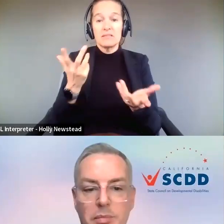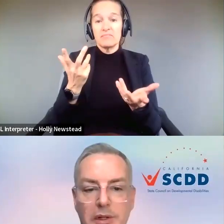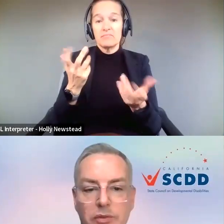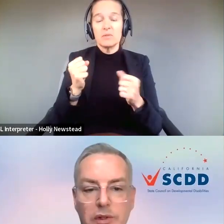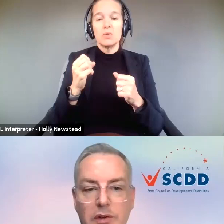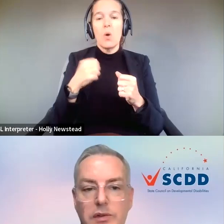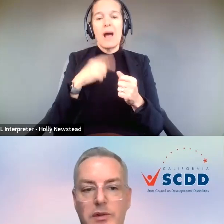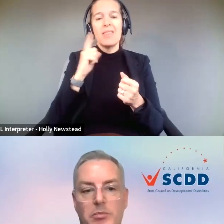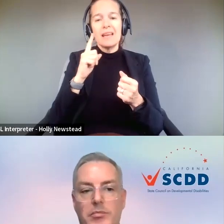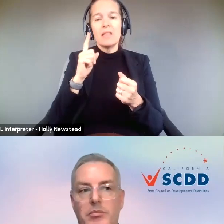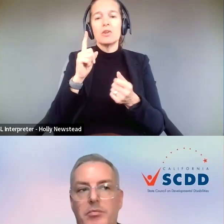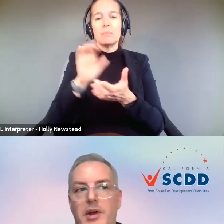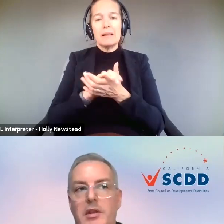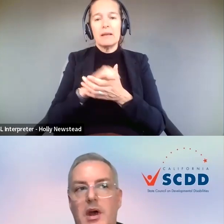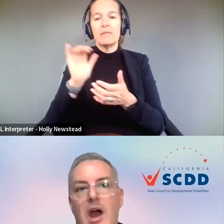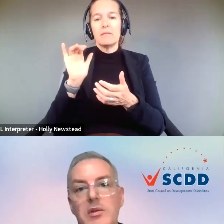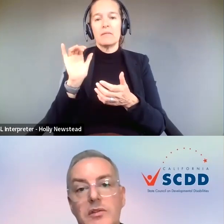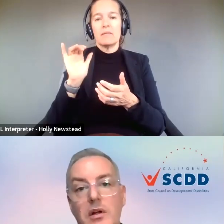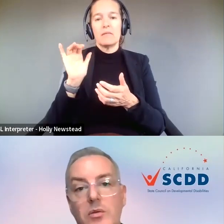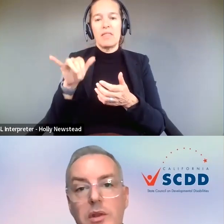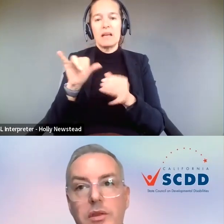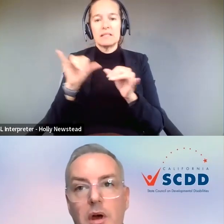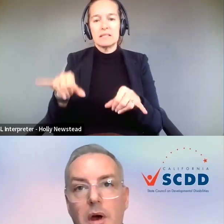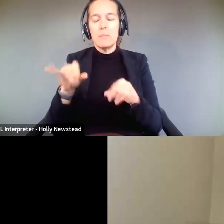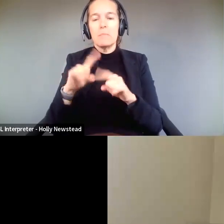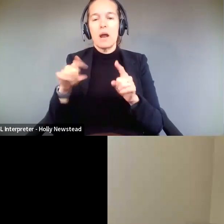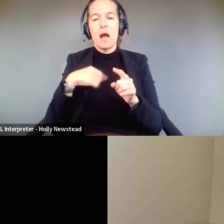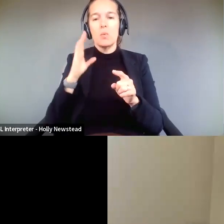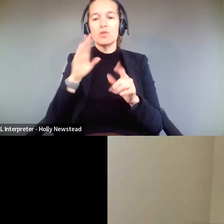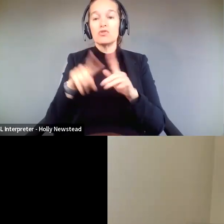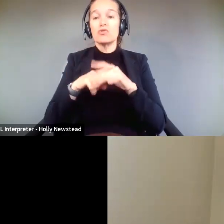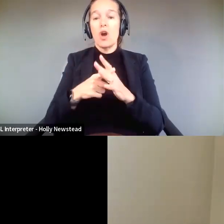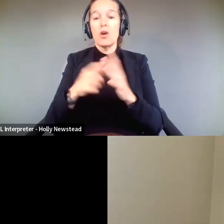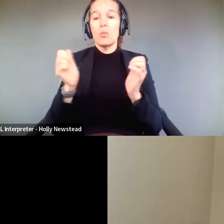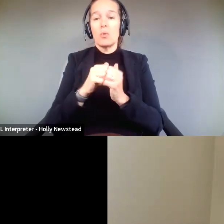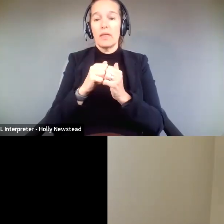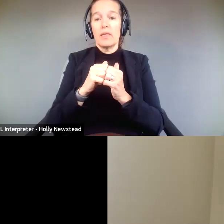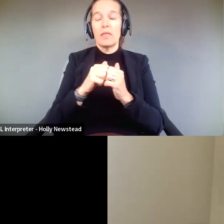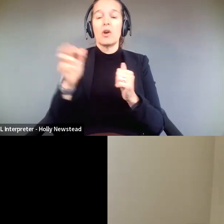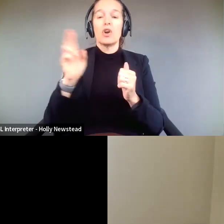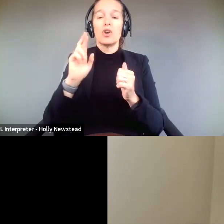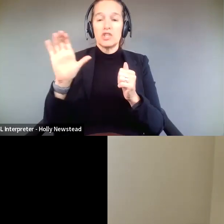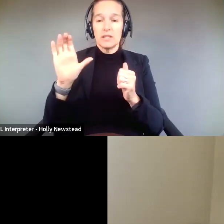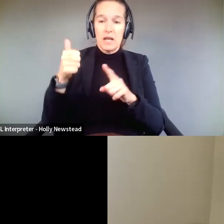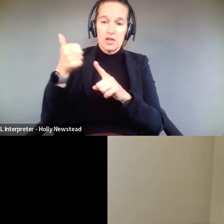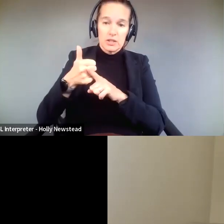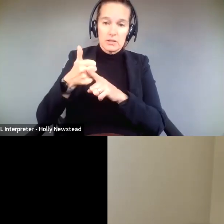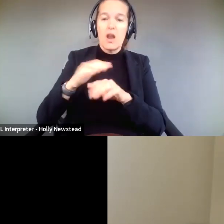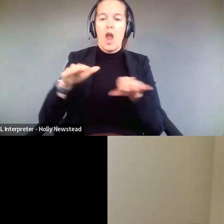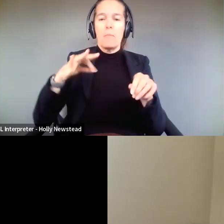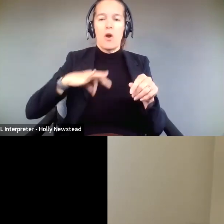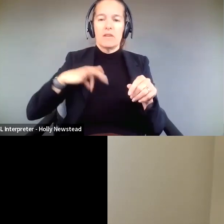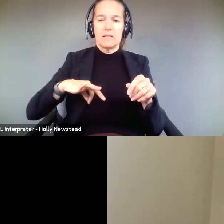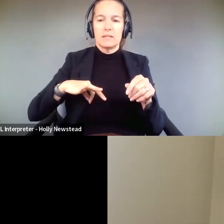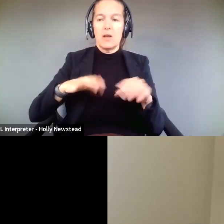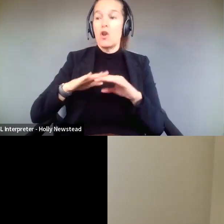there's belief in the system, but I would start with the regional centers are nonprofits. A